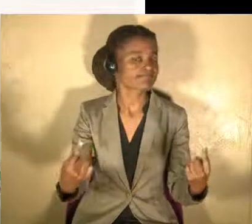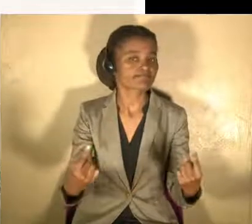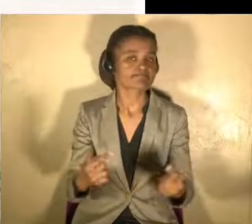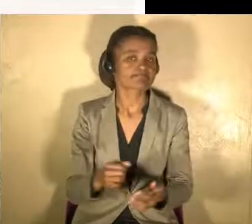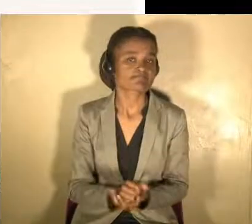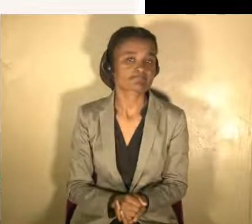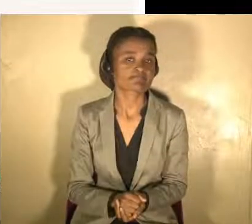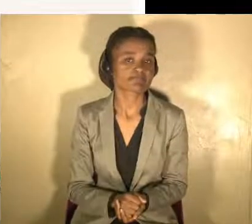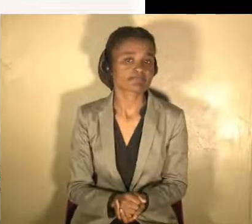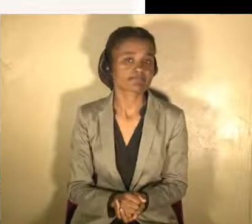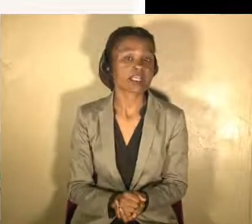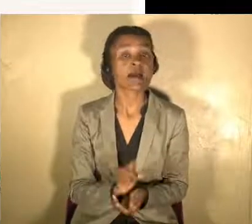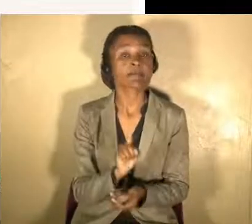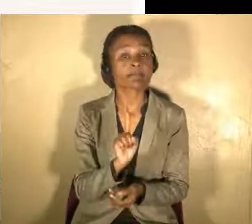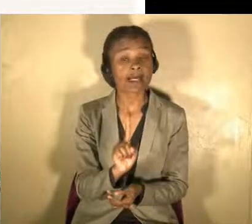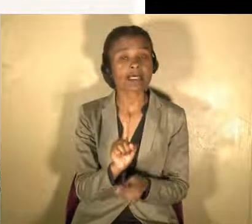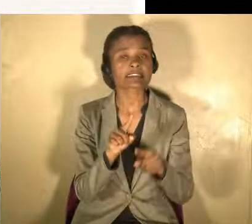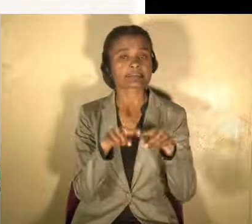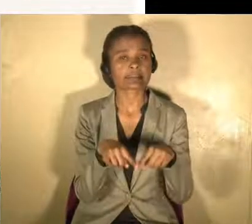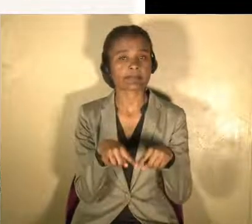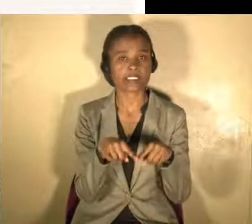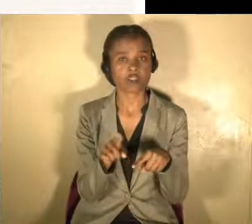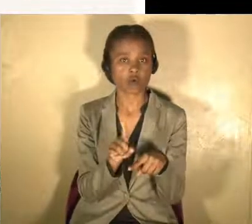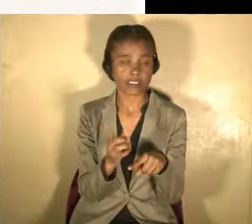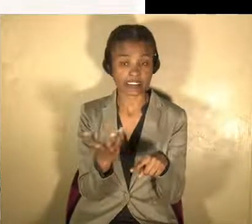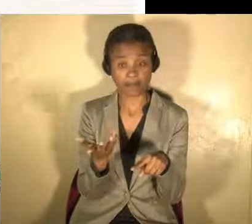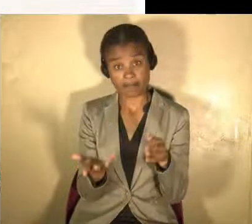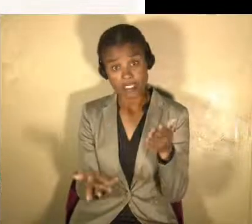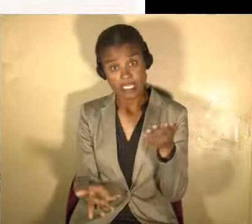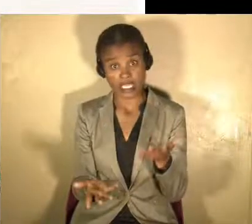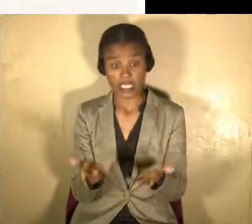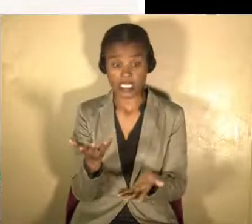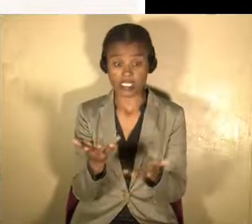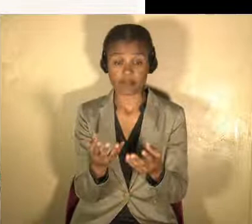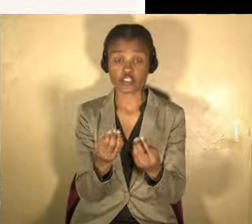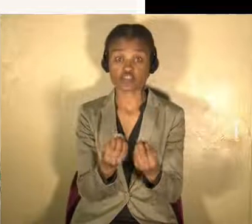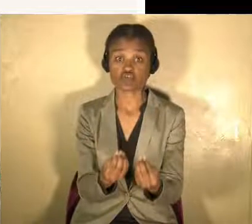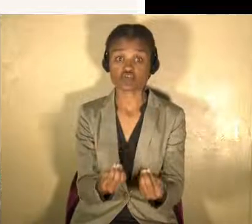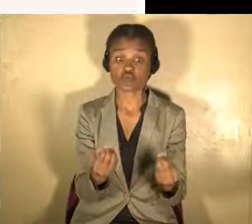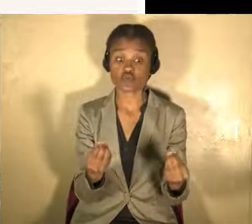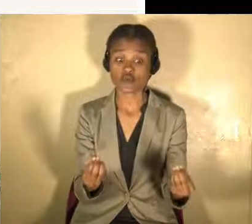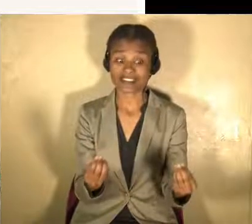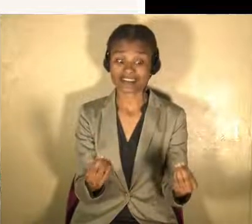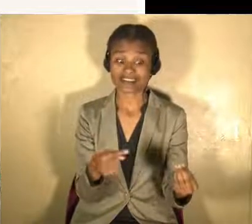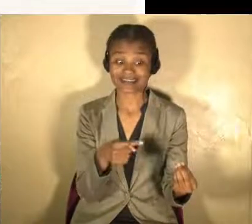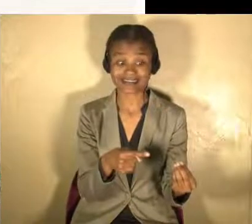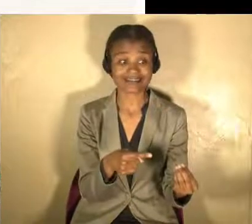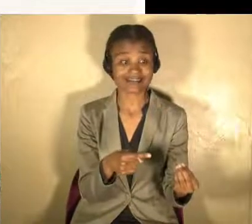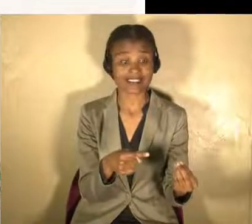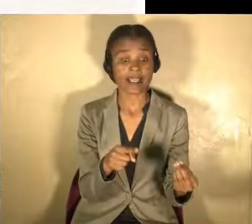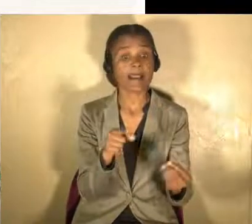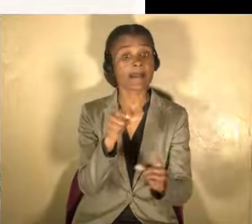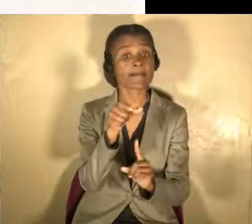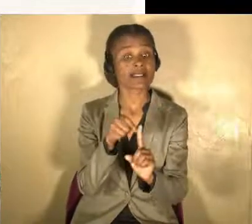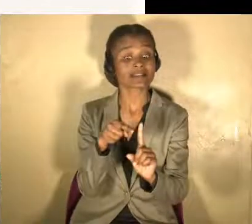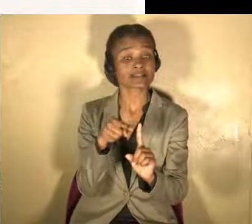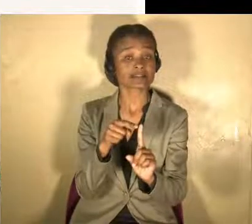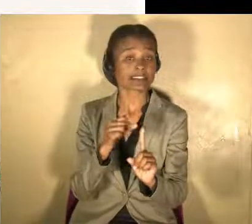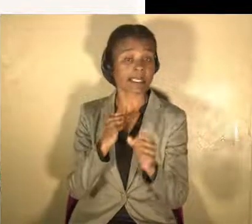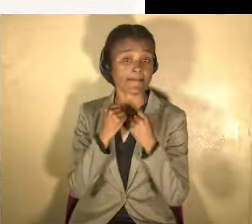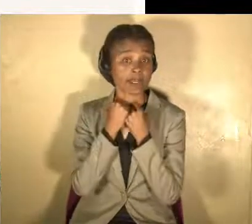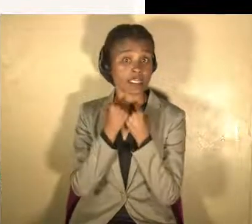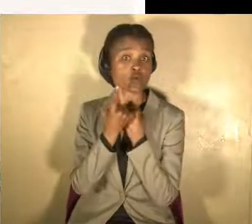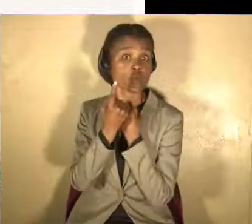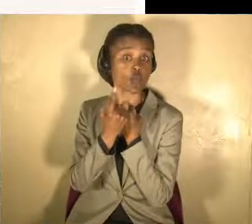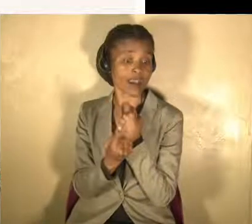unless if the children that are to be placed, they are siblings, which is the